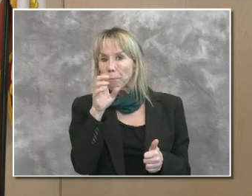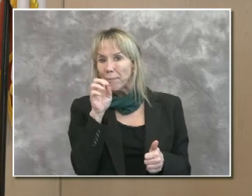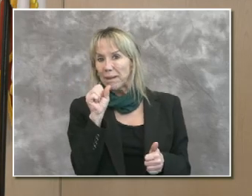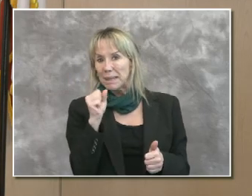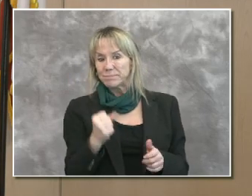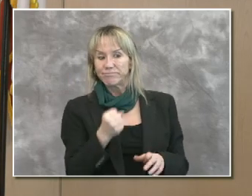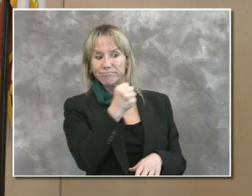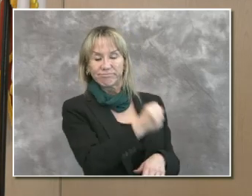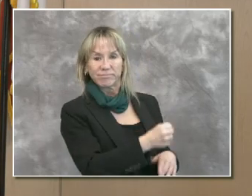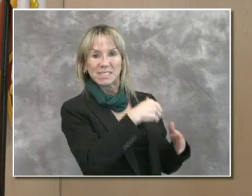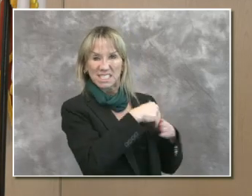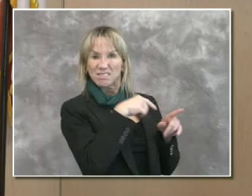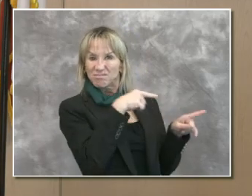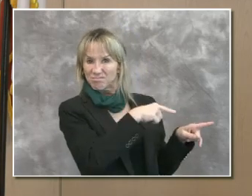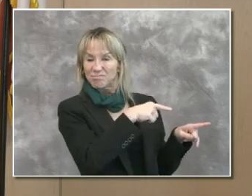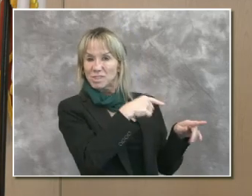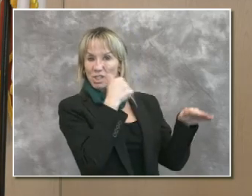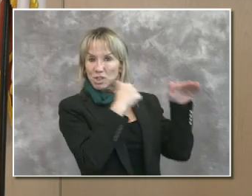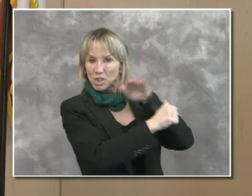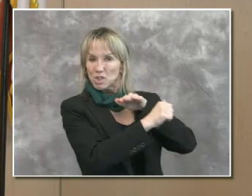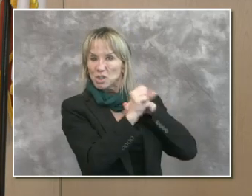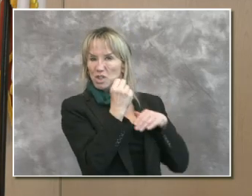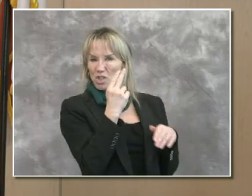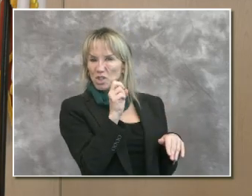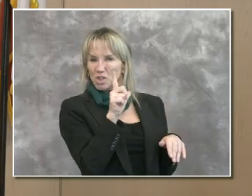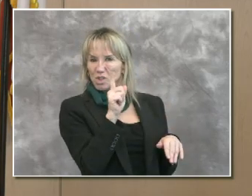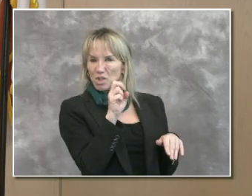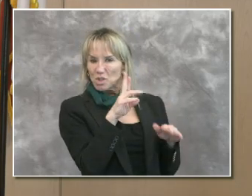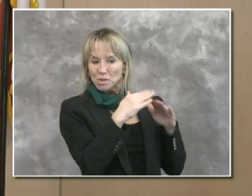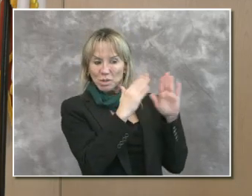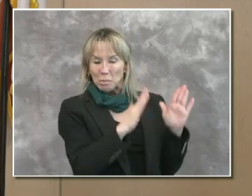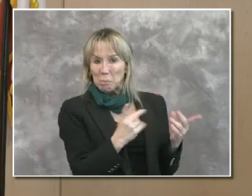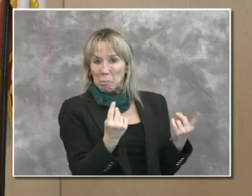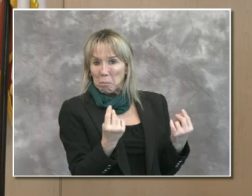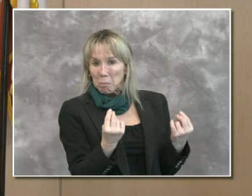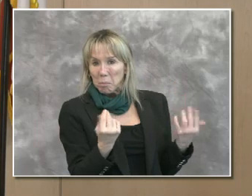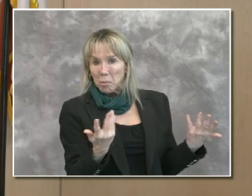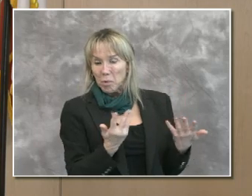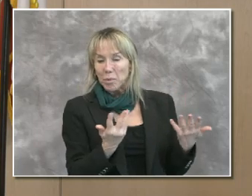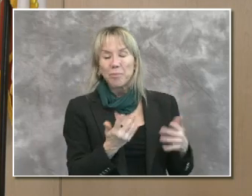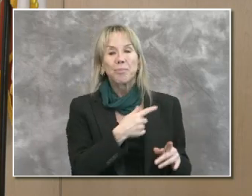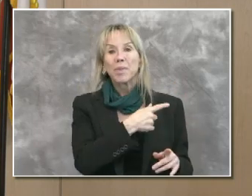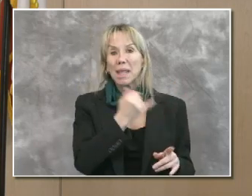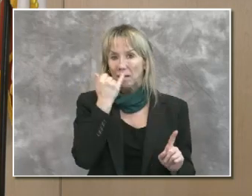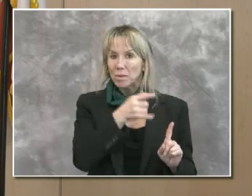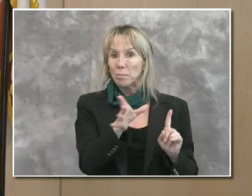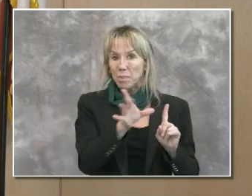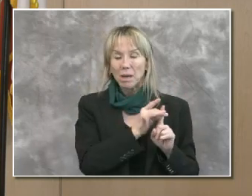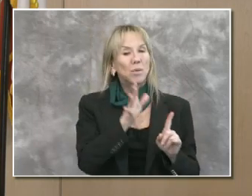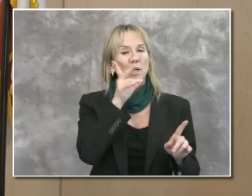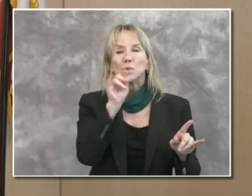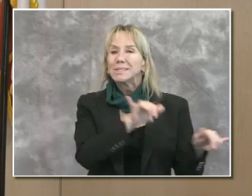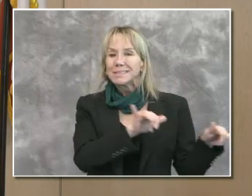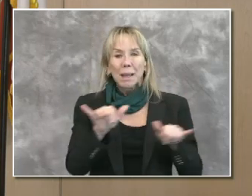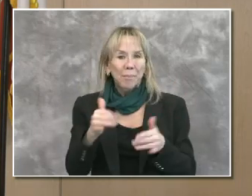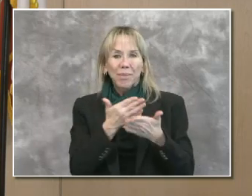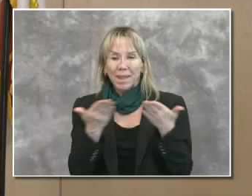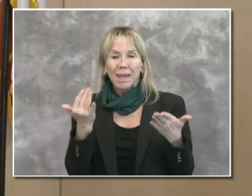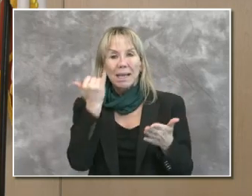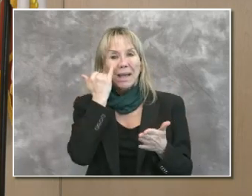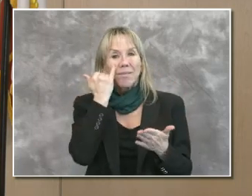in the shelter that would test positive. And we would do the same thing that we would normally do when we have a